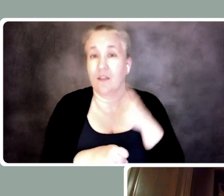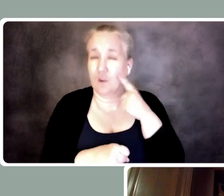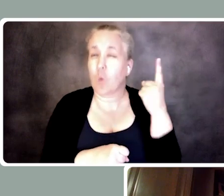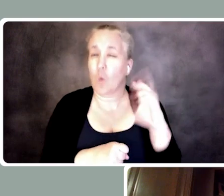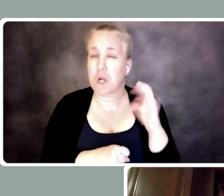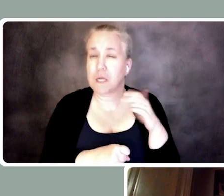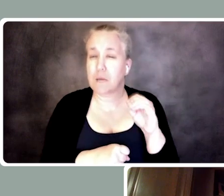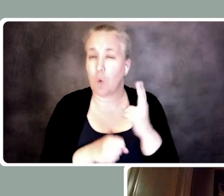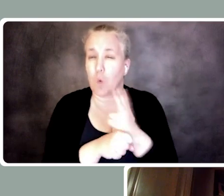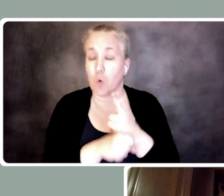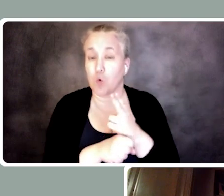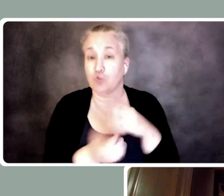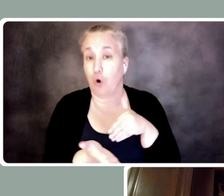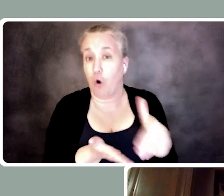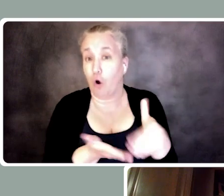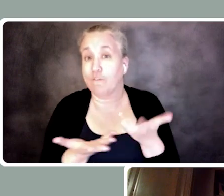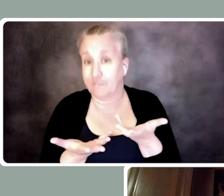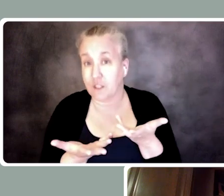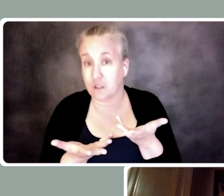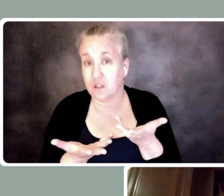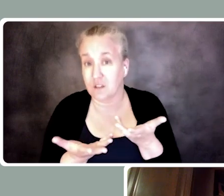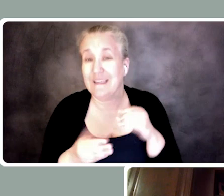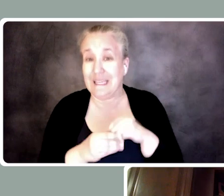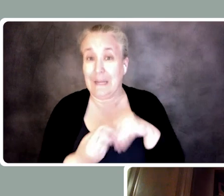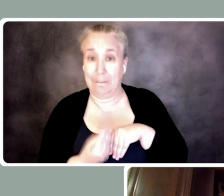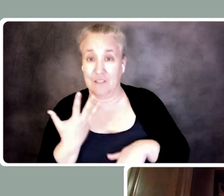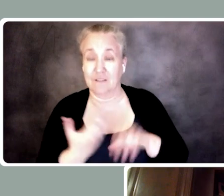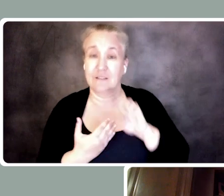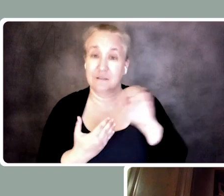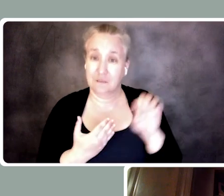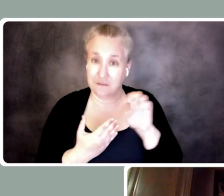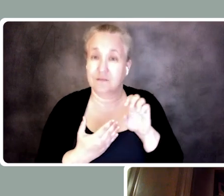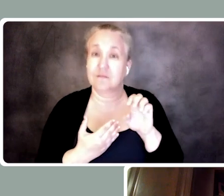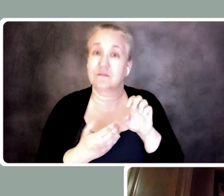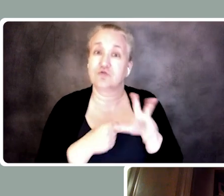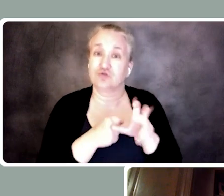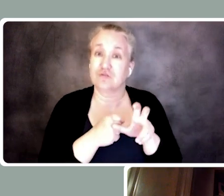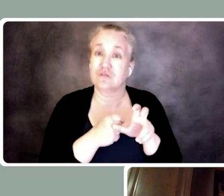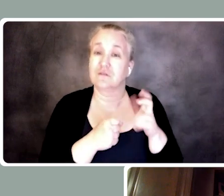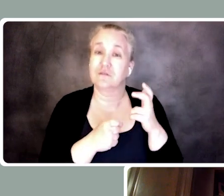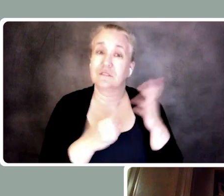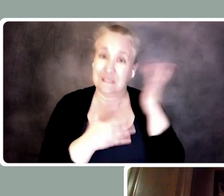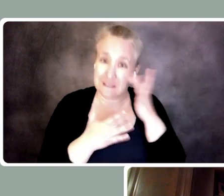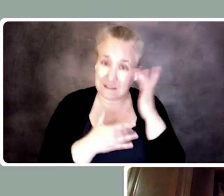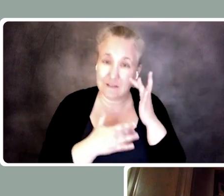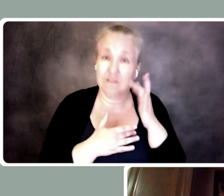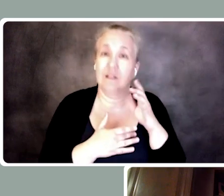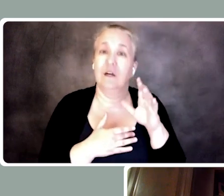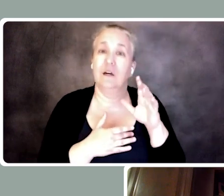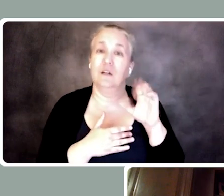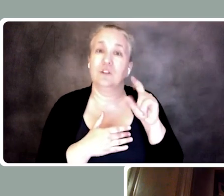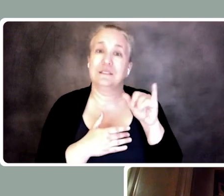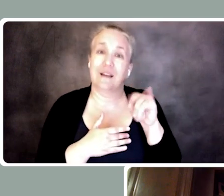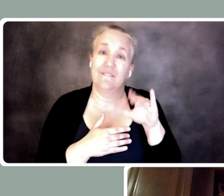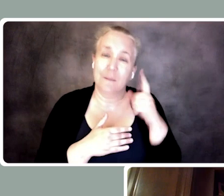that is used quite a lot in the metastatic estrogen receptor positive disease is Xeloda or capecitabine, because it maintains quality